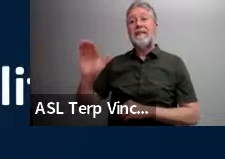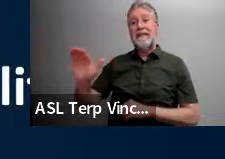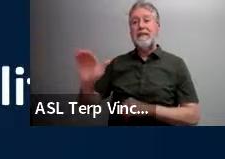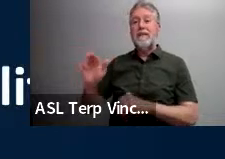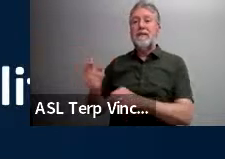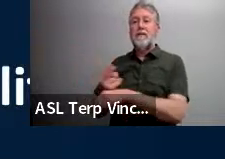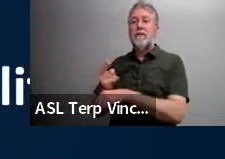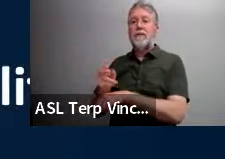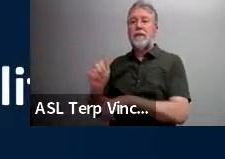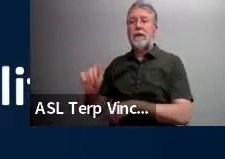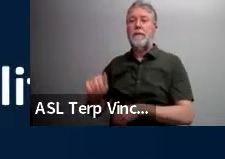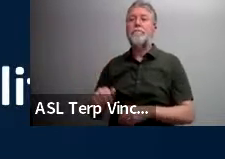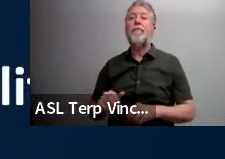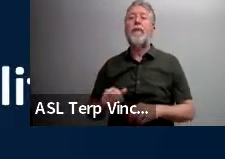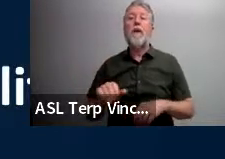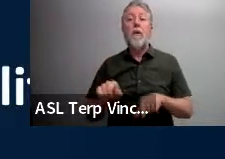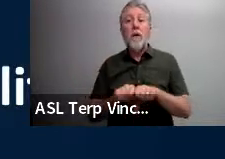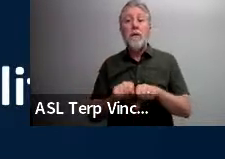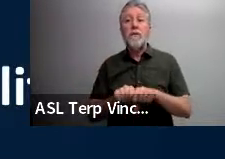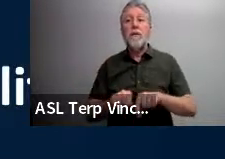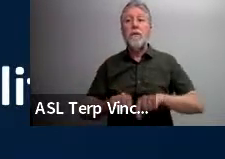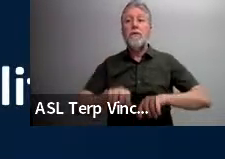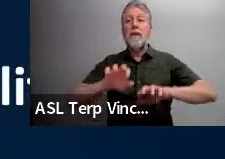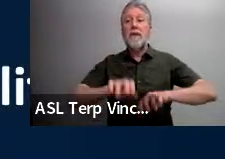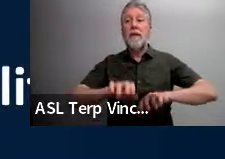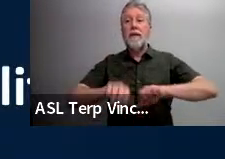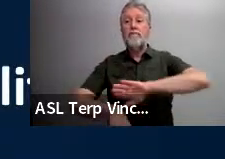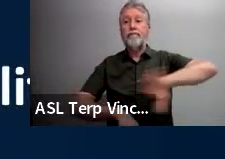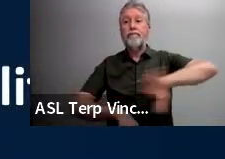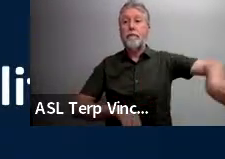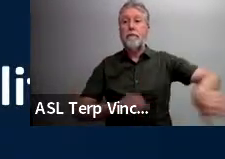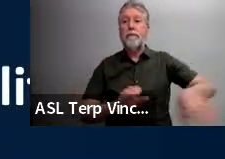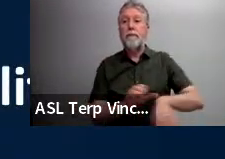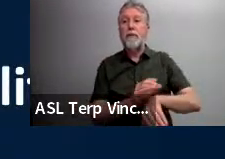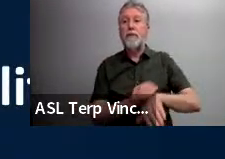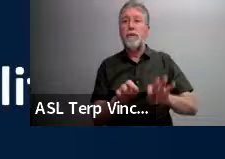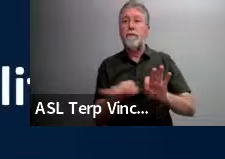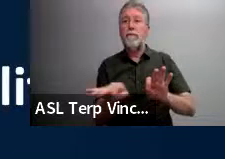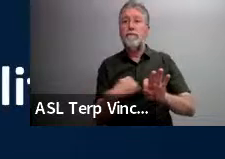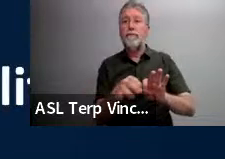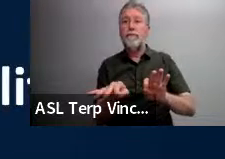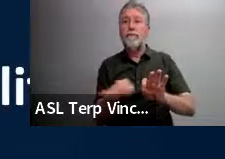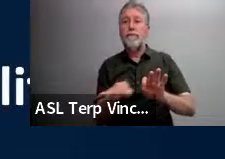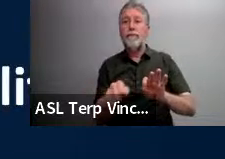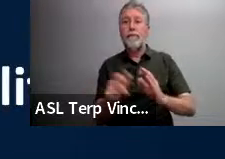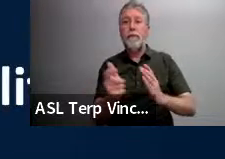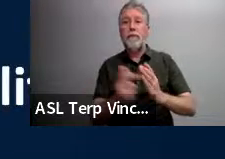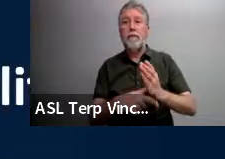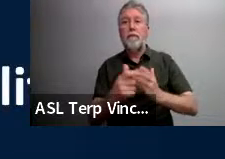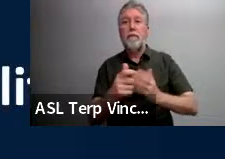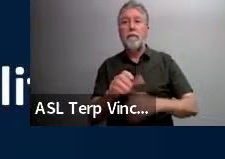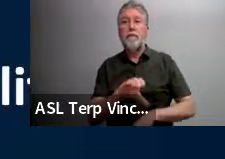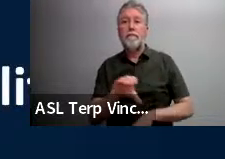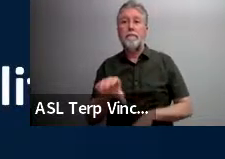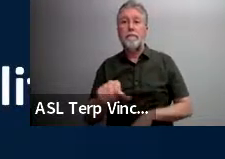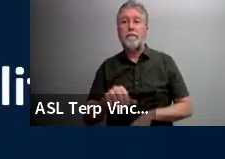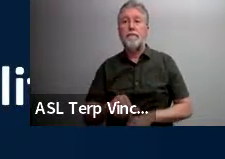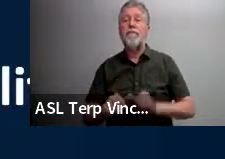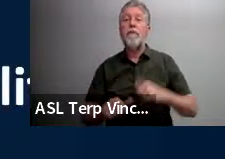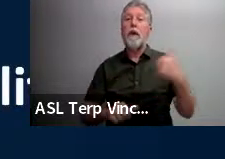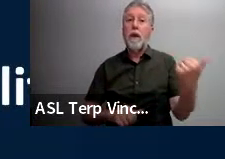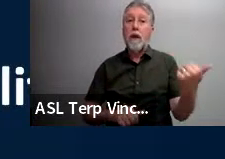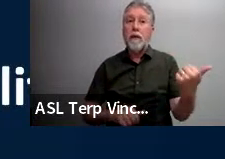automated captions that use AI. Some folks use AI for medication